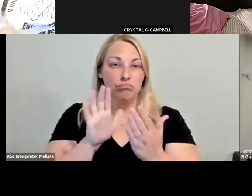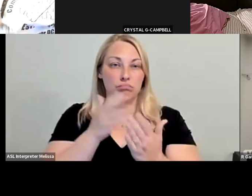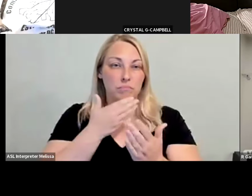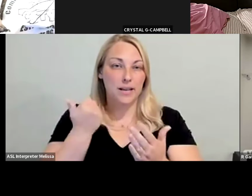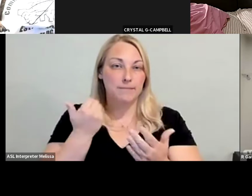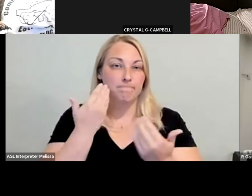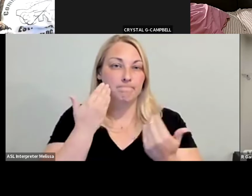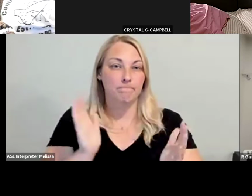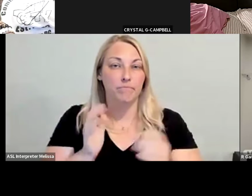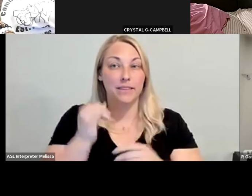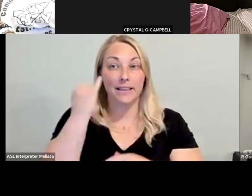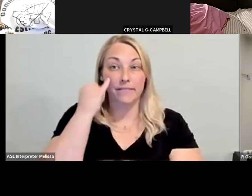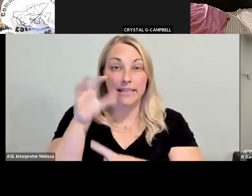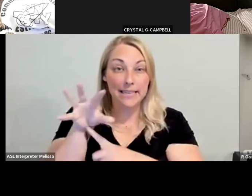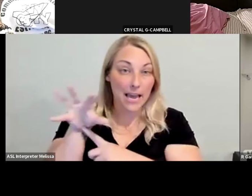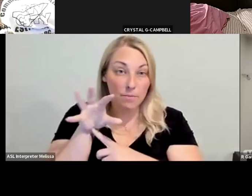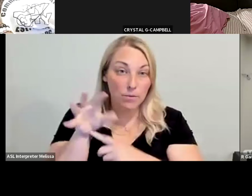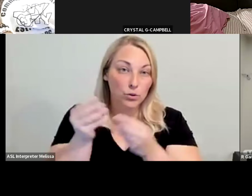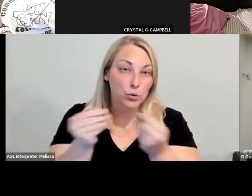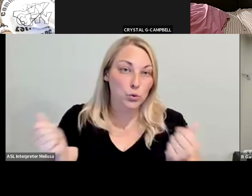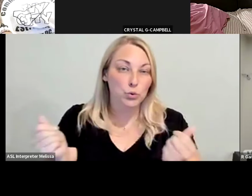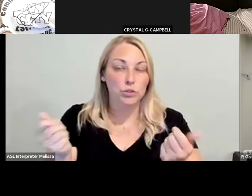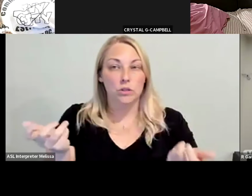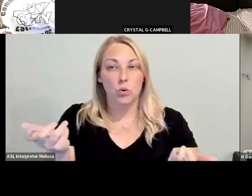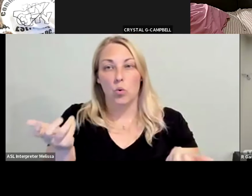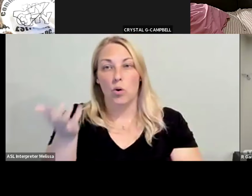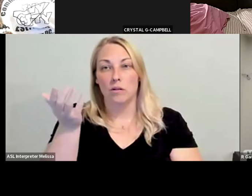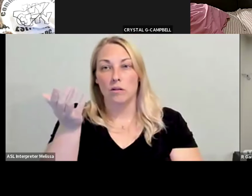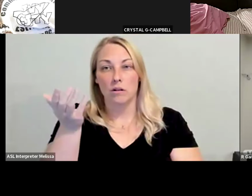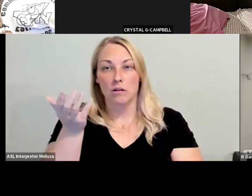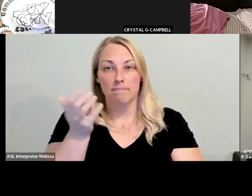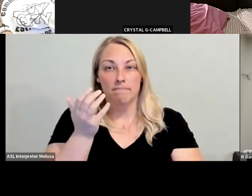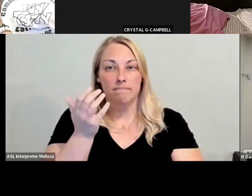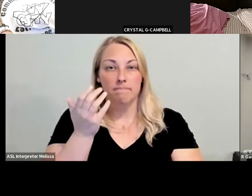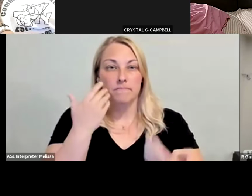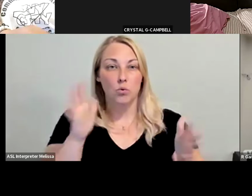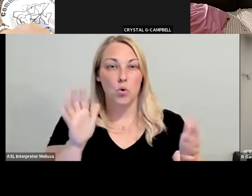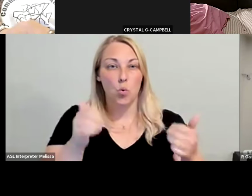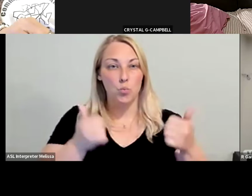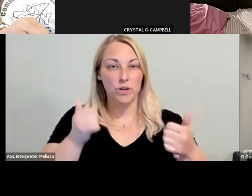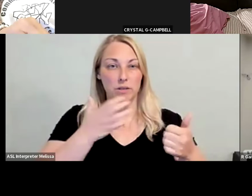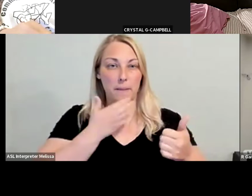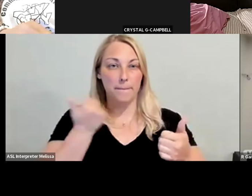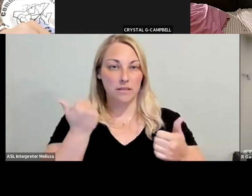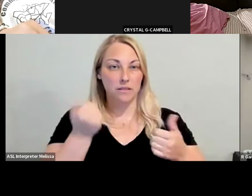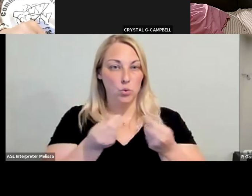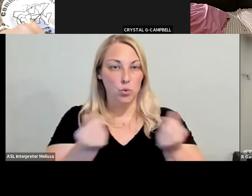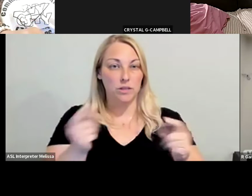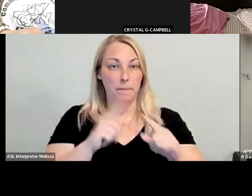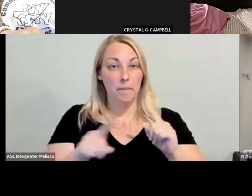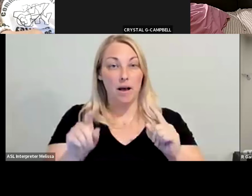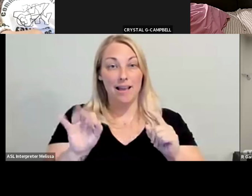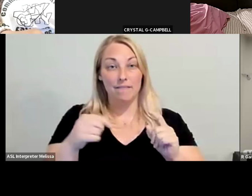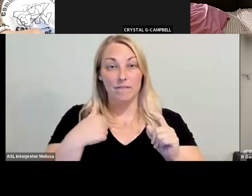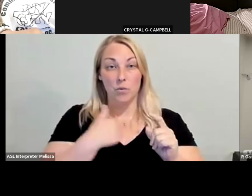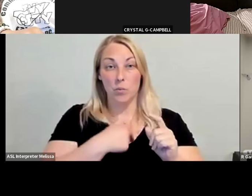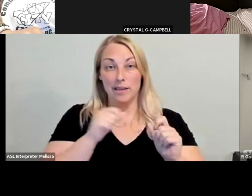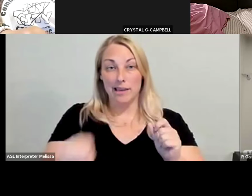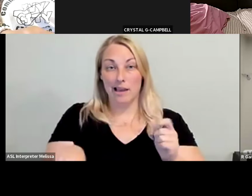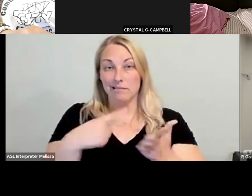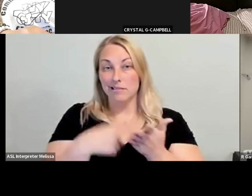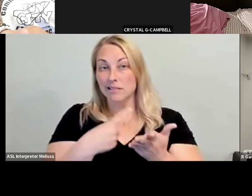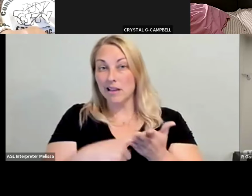if cameras are the solution or what the solution is, but if we can discuss some potential options with those